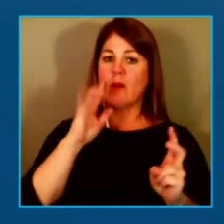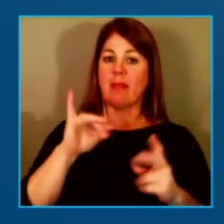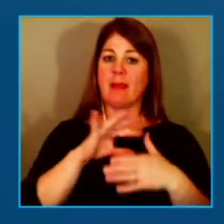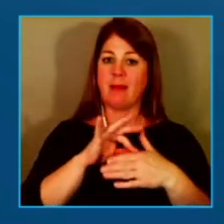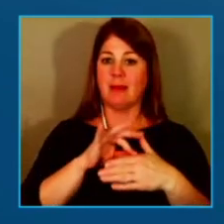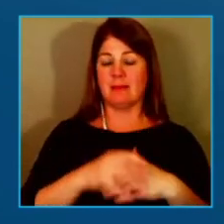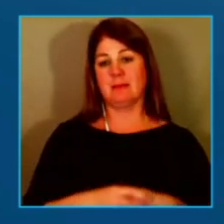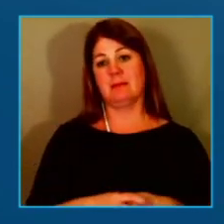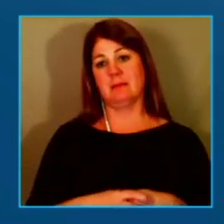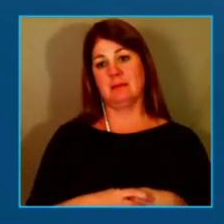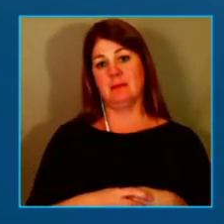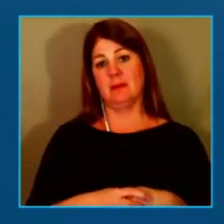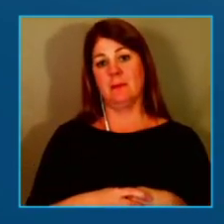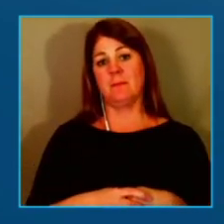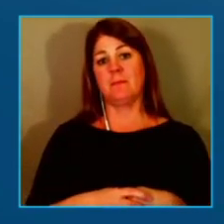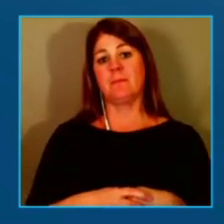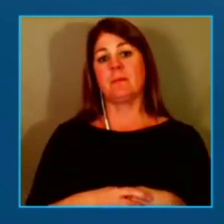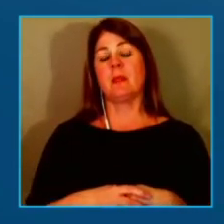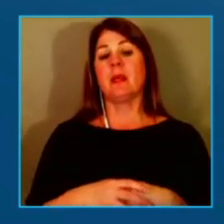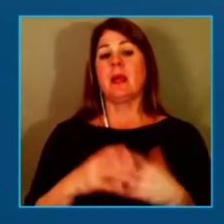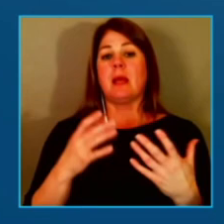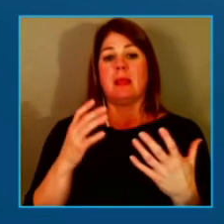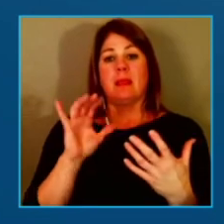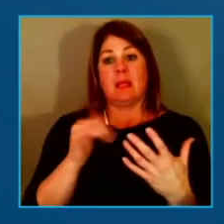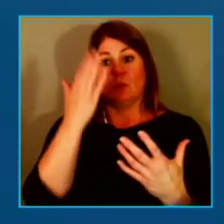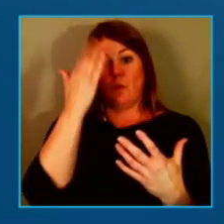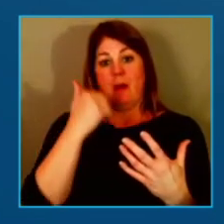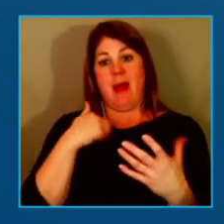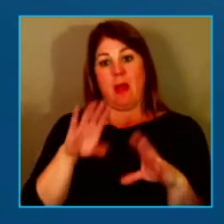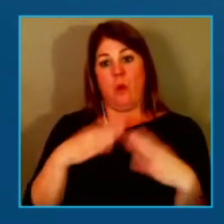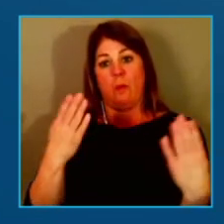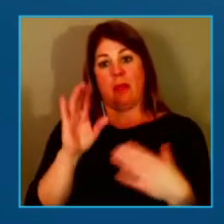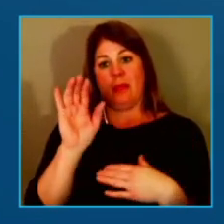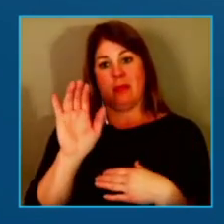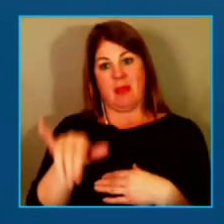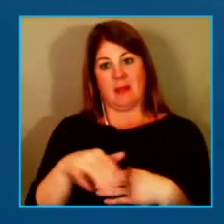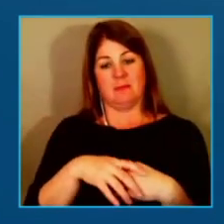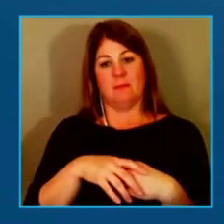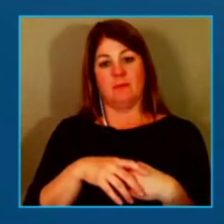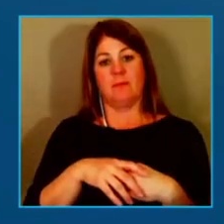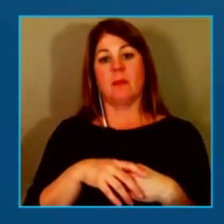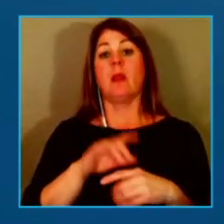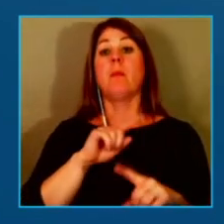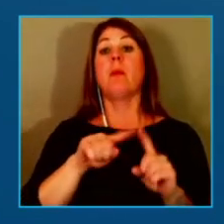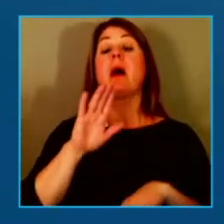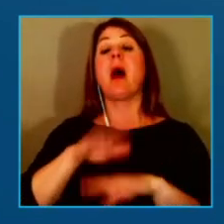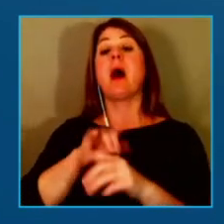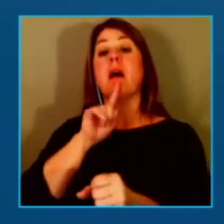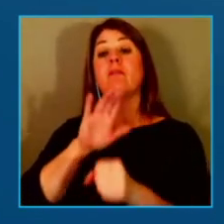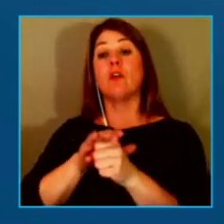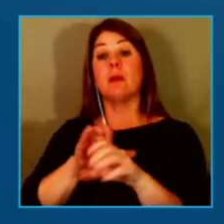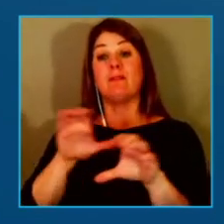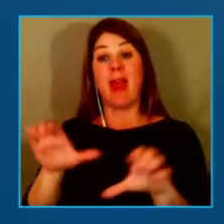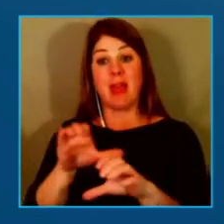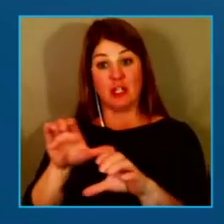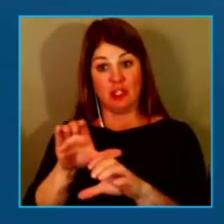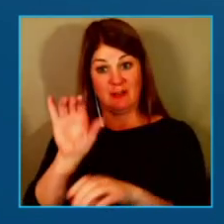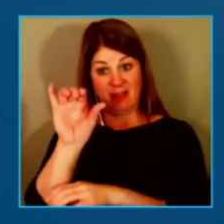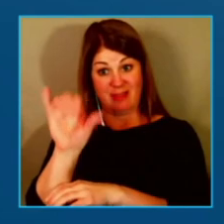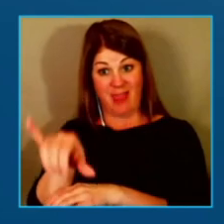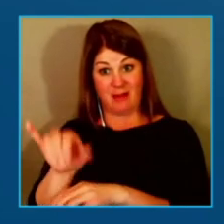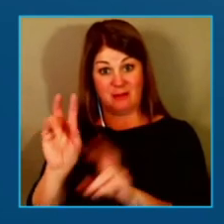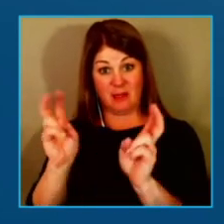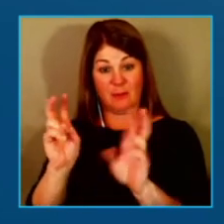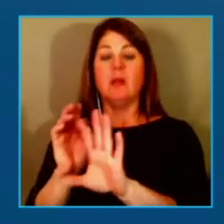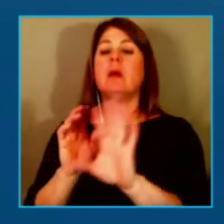amendment, which is completely wide open. On the affirmative action situation, and so I just